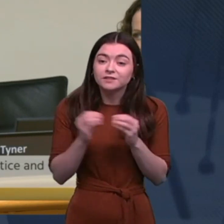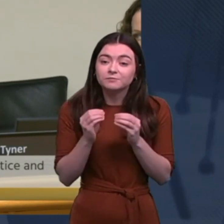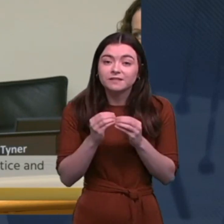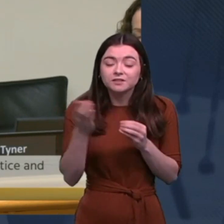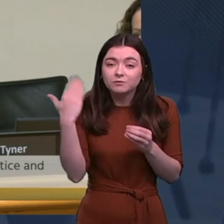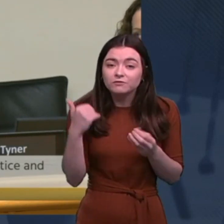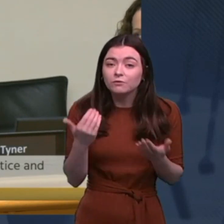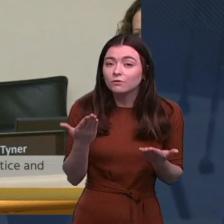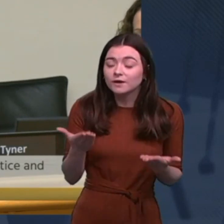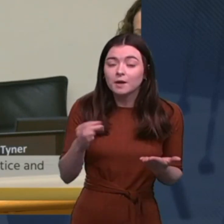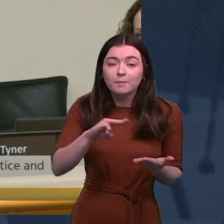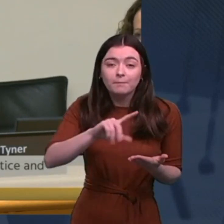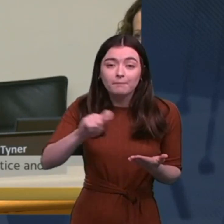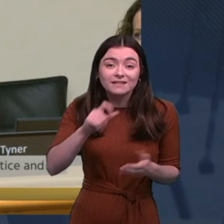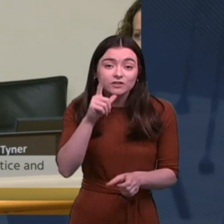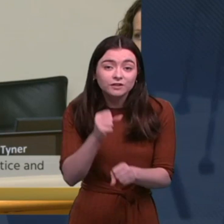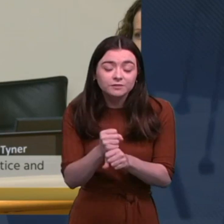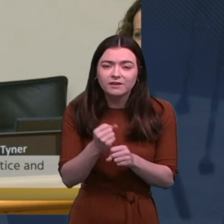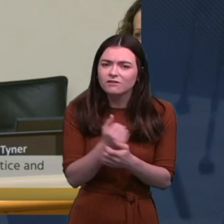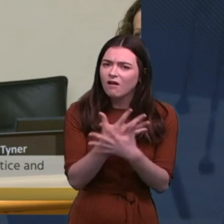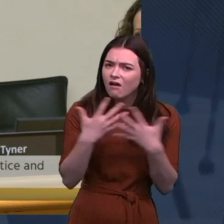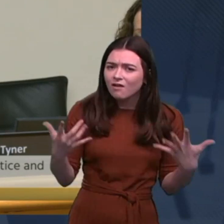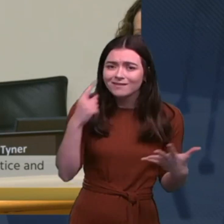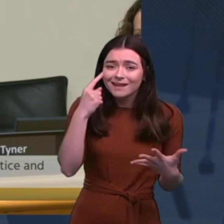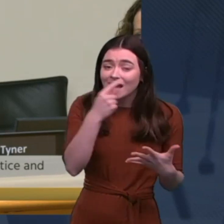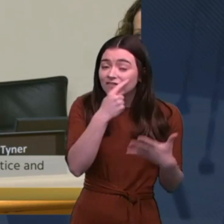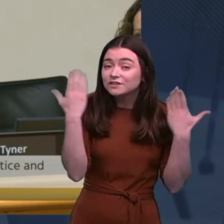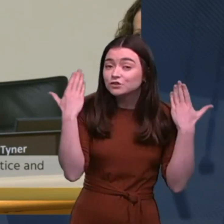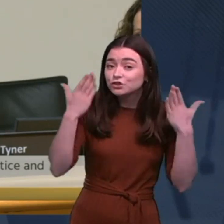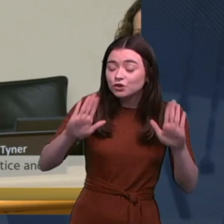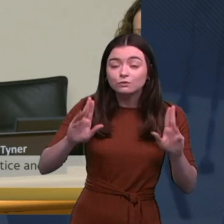Matt has talked about it, all the evidence shows that when